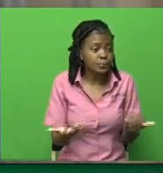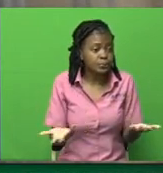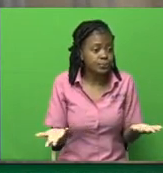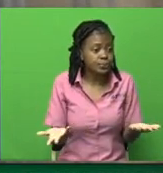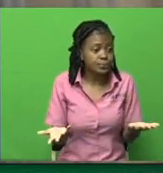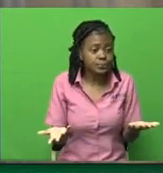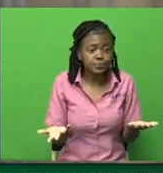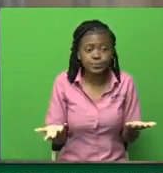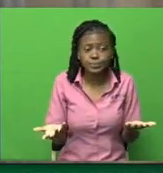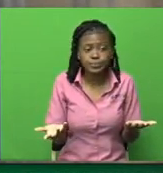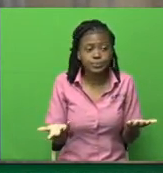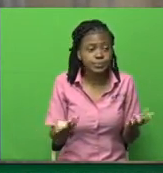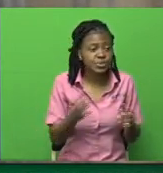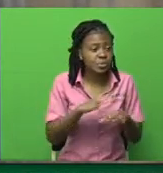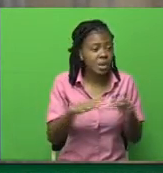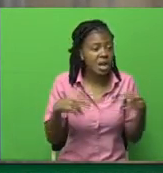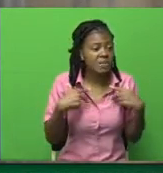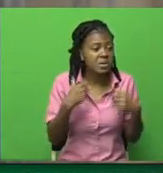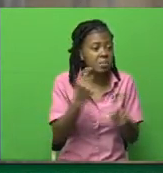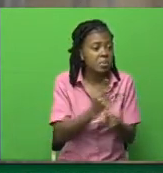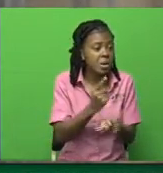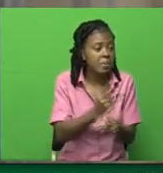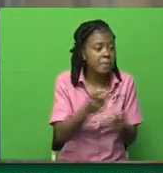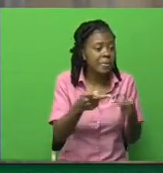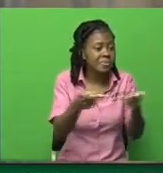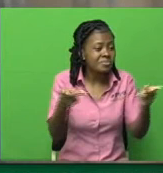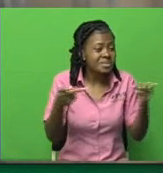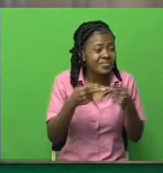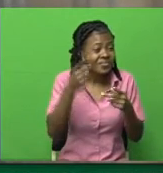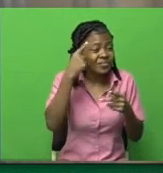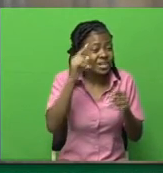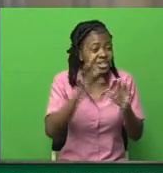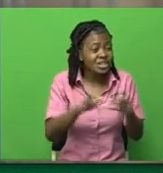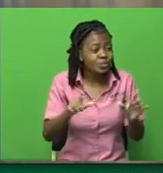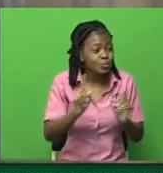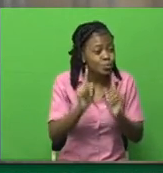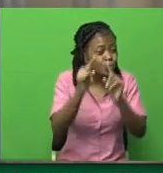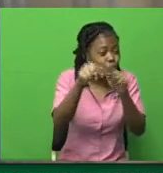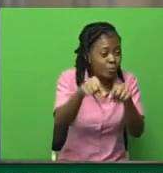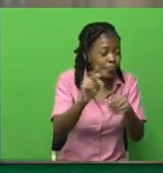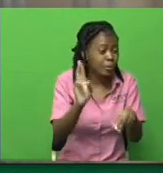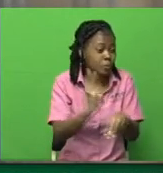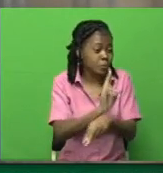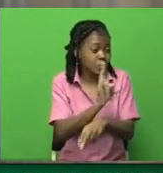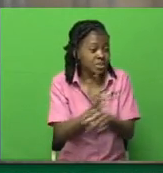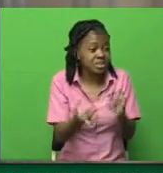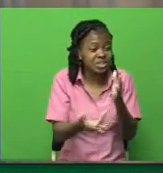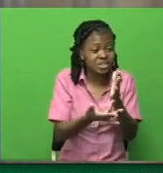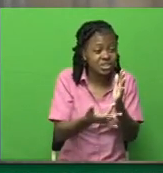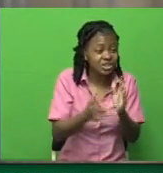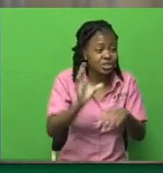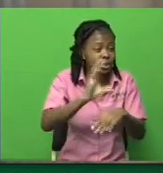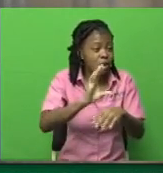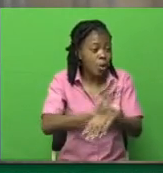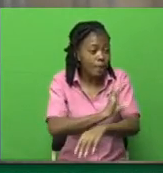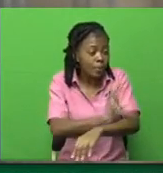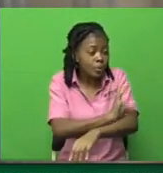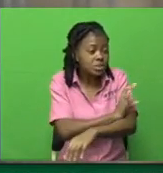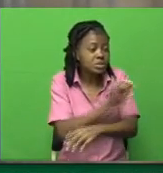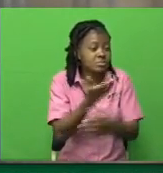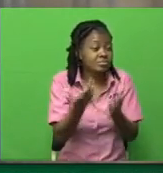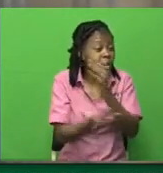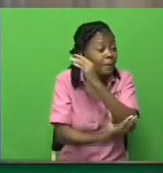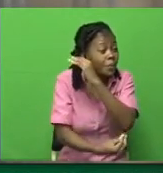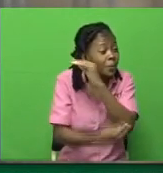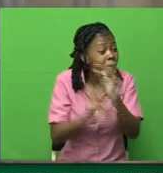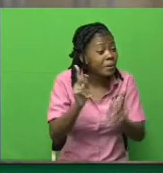ICT centers prime minister I say again something has to happen poor people have feelings too